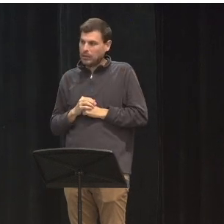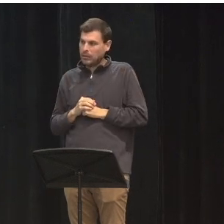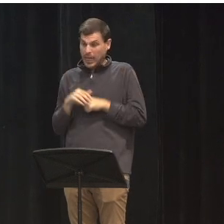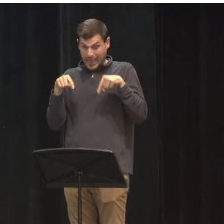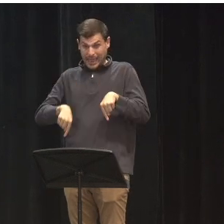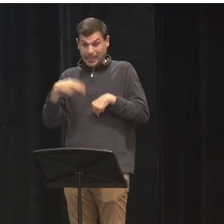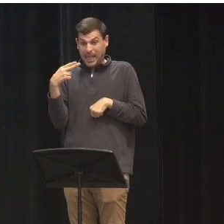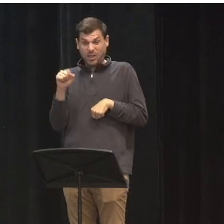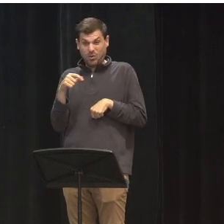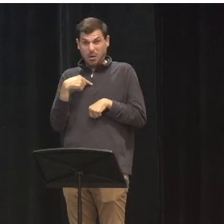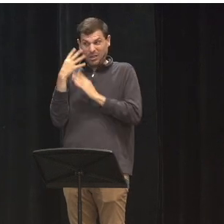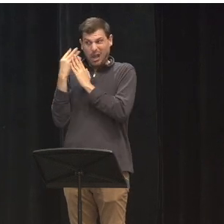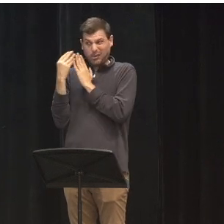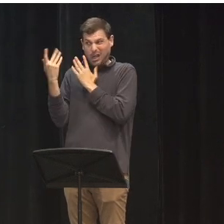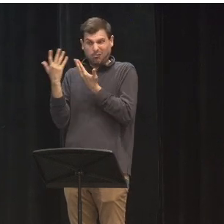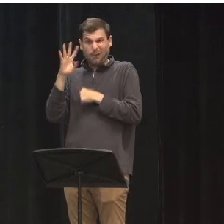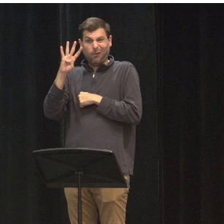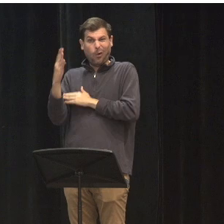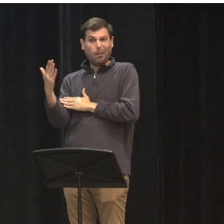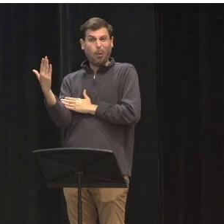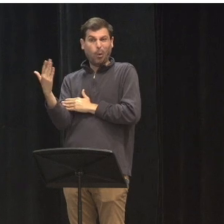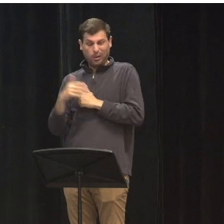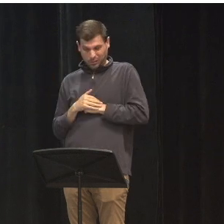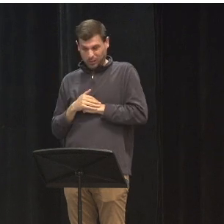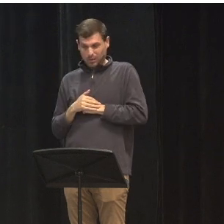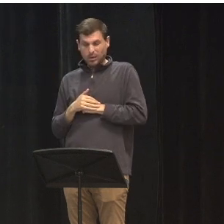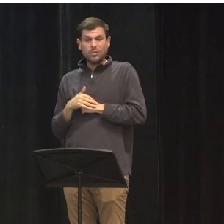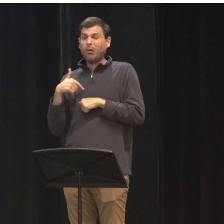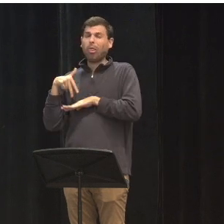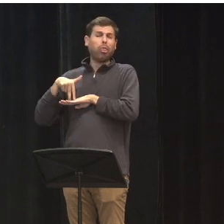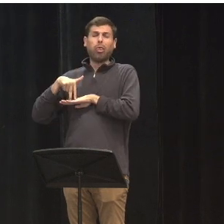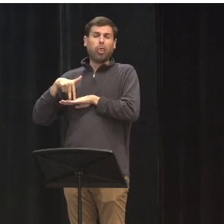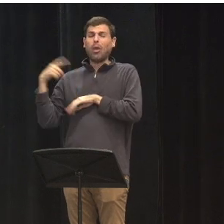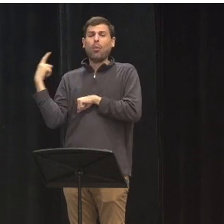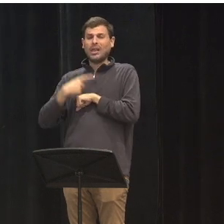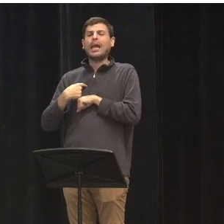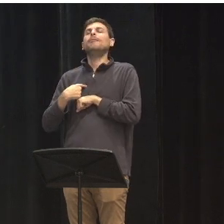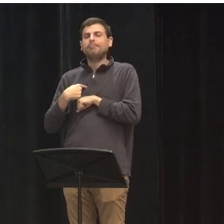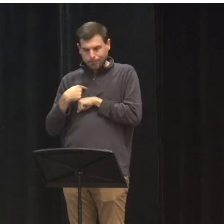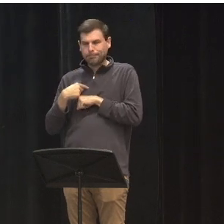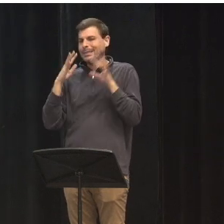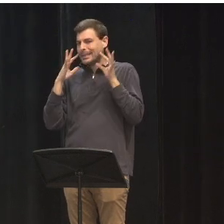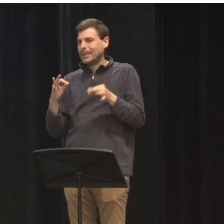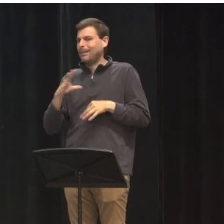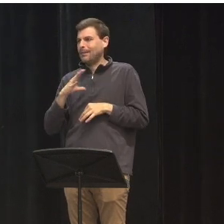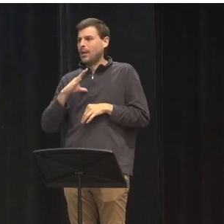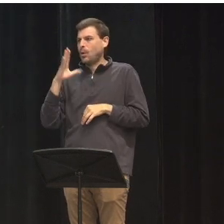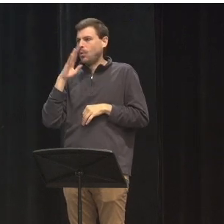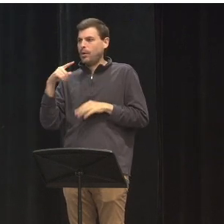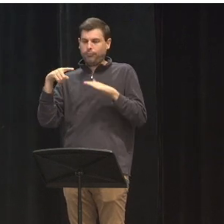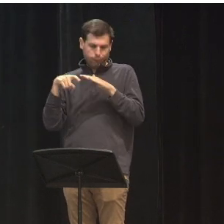this high school at 4 a.m. and finally came in here to look for help, somebody to get down and get my dog. And there was a rabbi